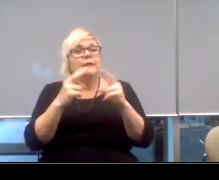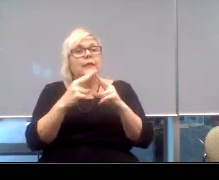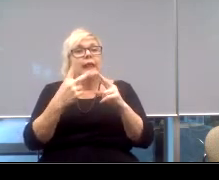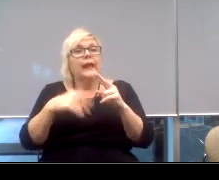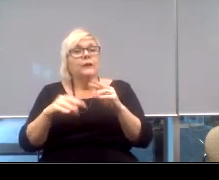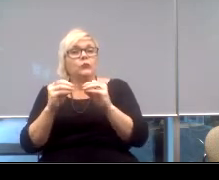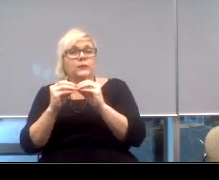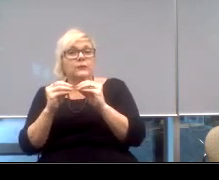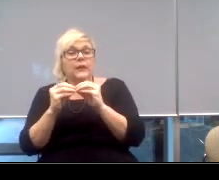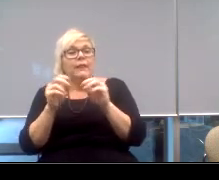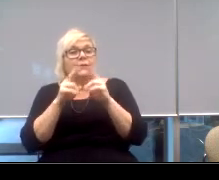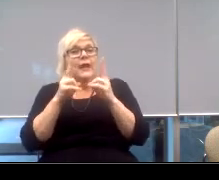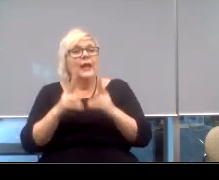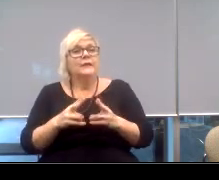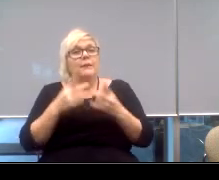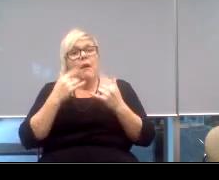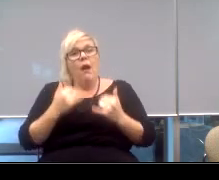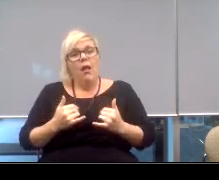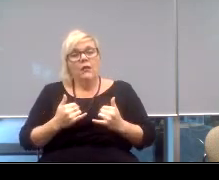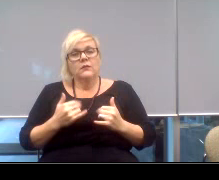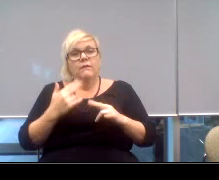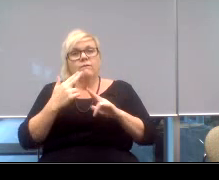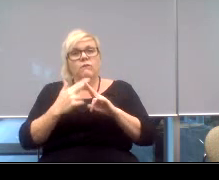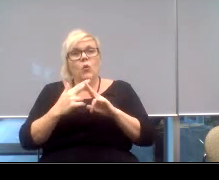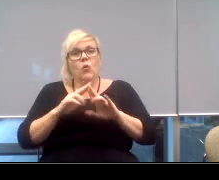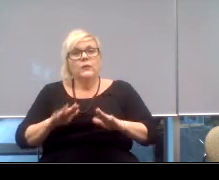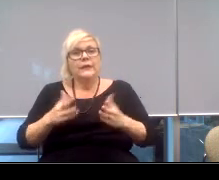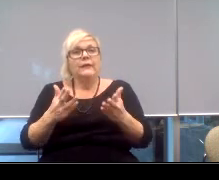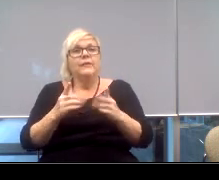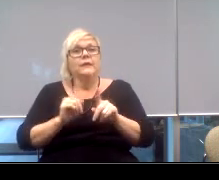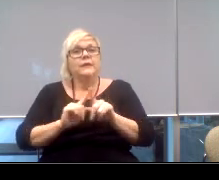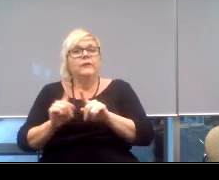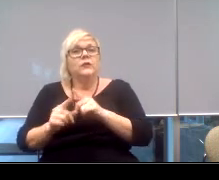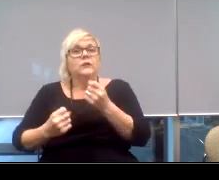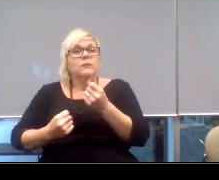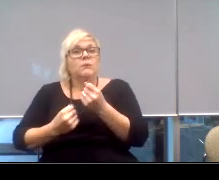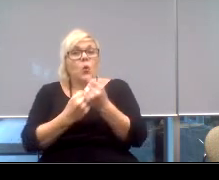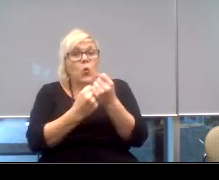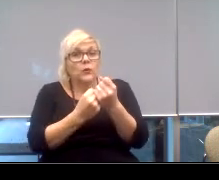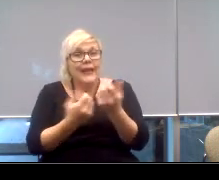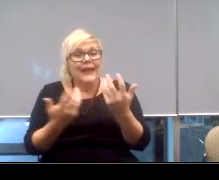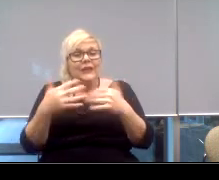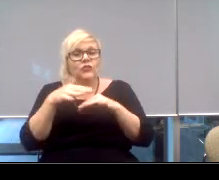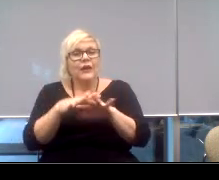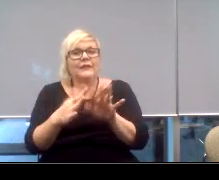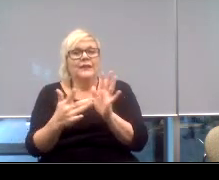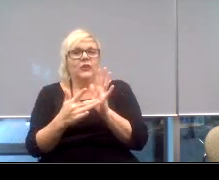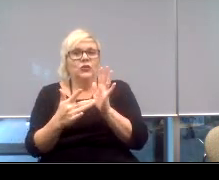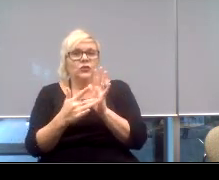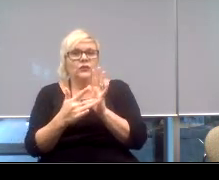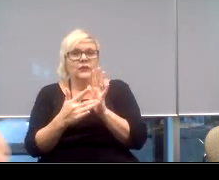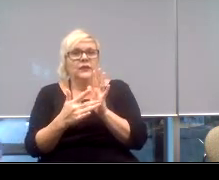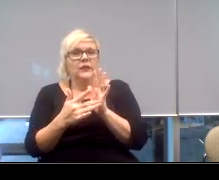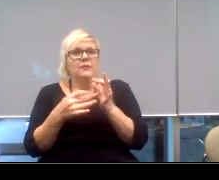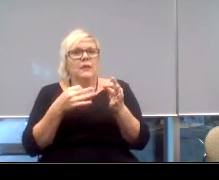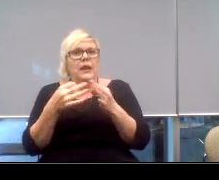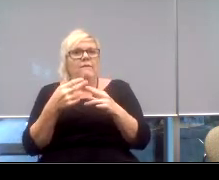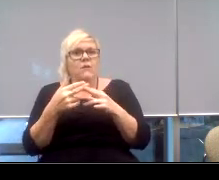housing pilot that promotes innovation in the design, delivery of supports, and integrated technology is also planned for this year.